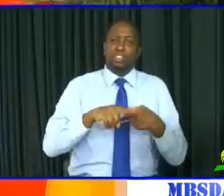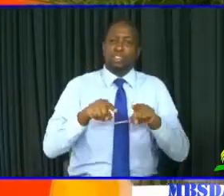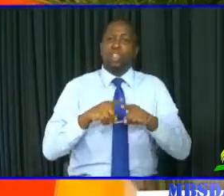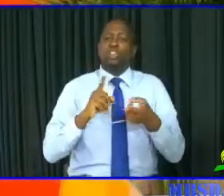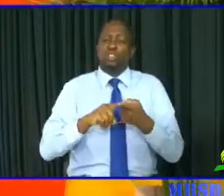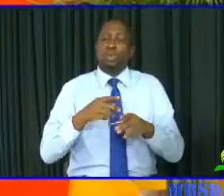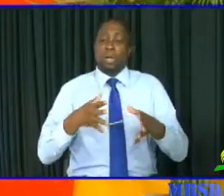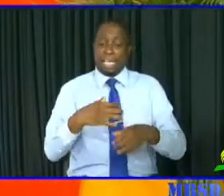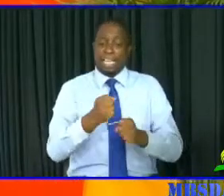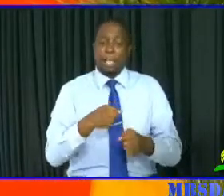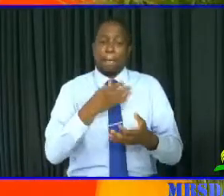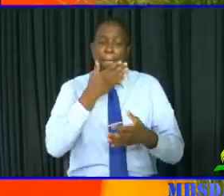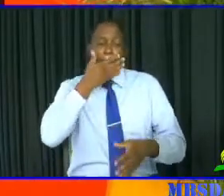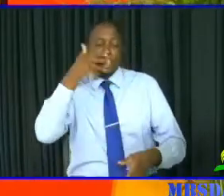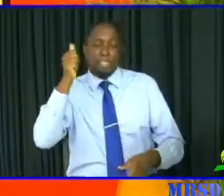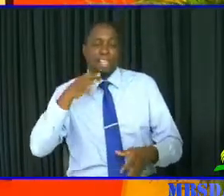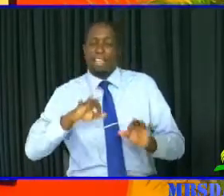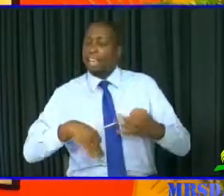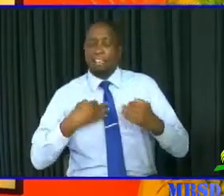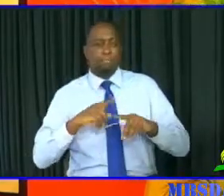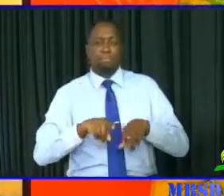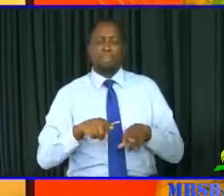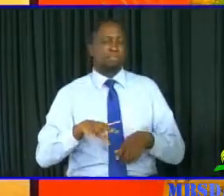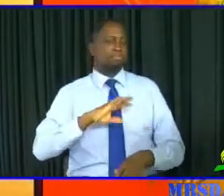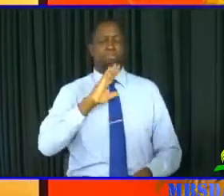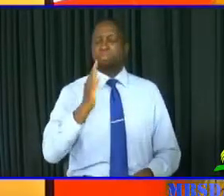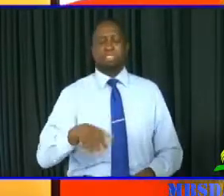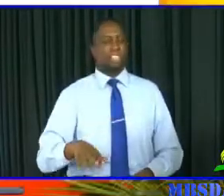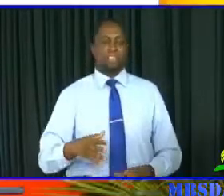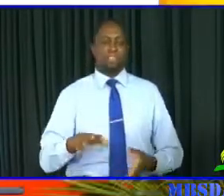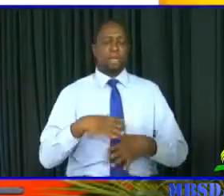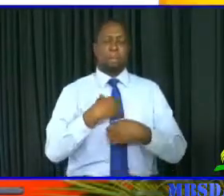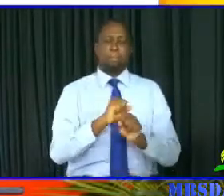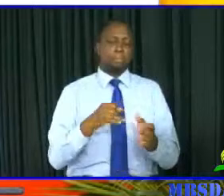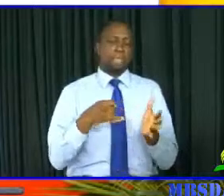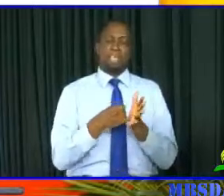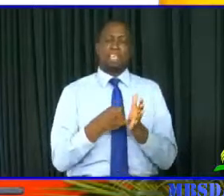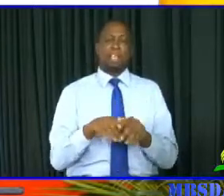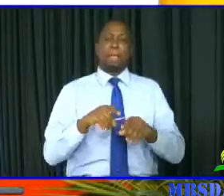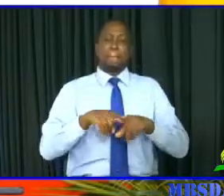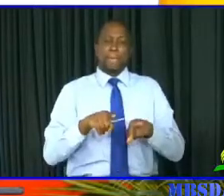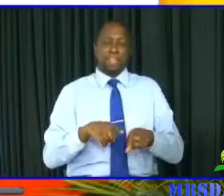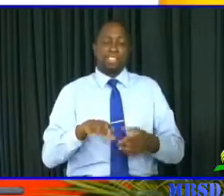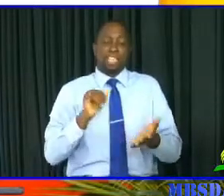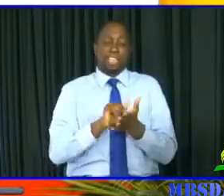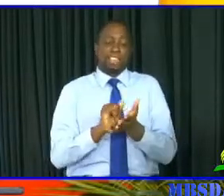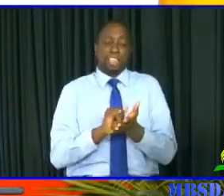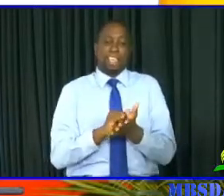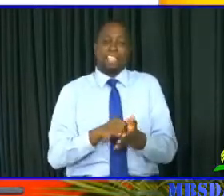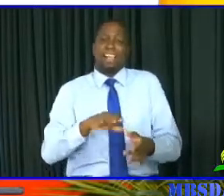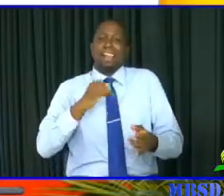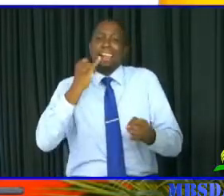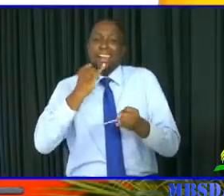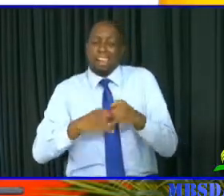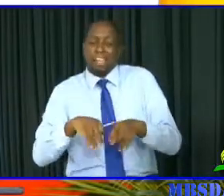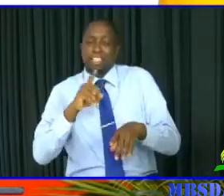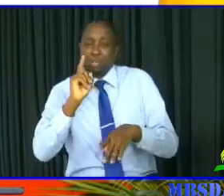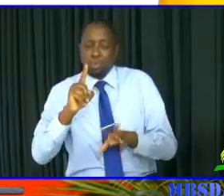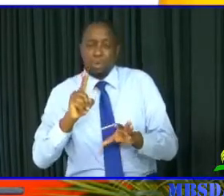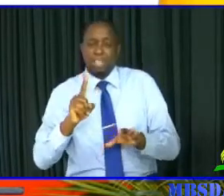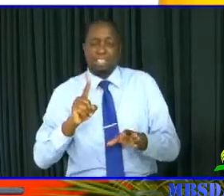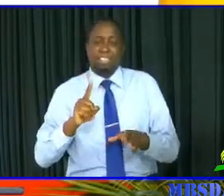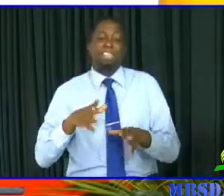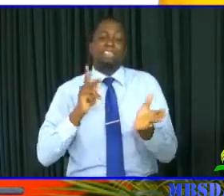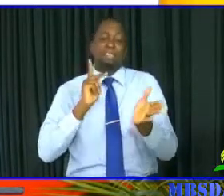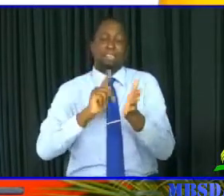They never made it because that drug which they swallowed ended taking their very own life. My friends, it